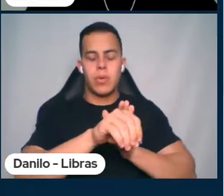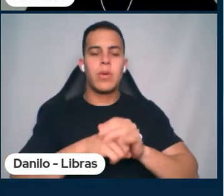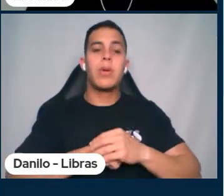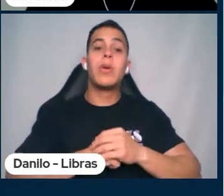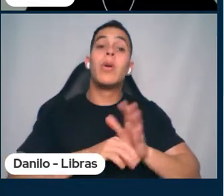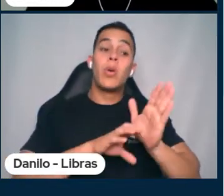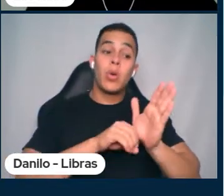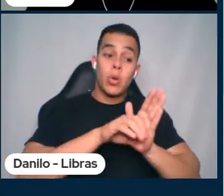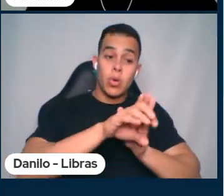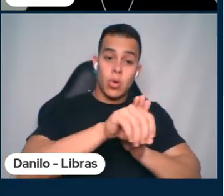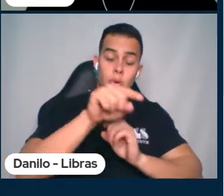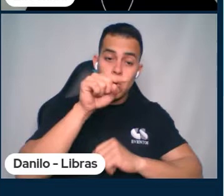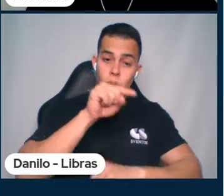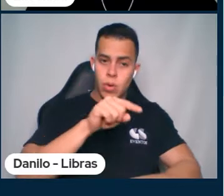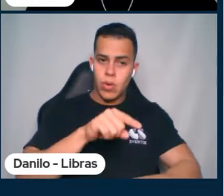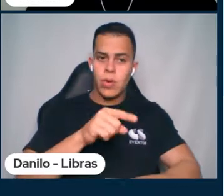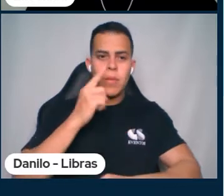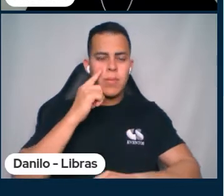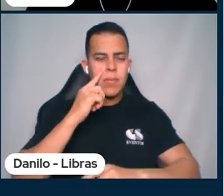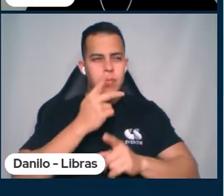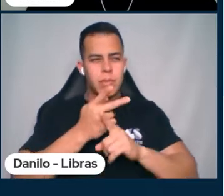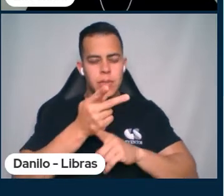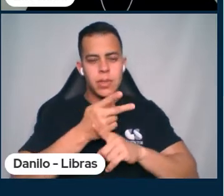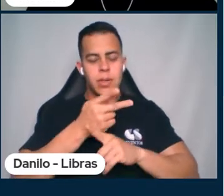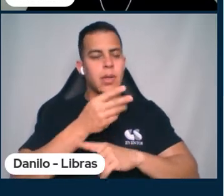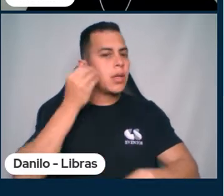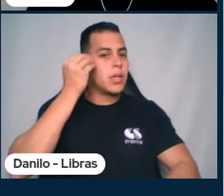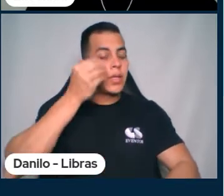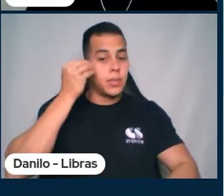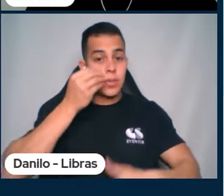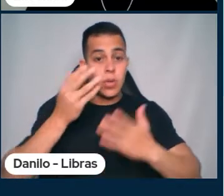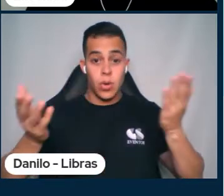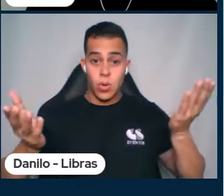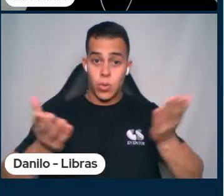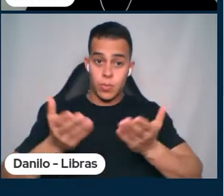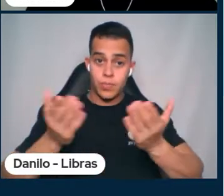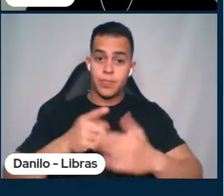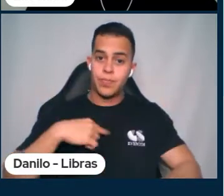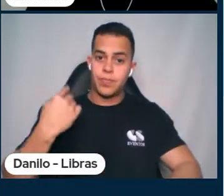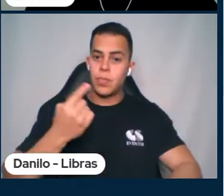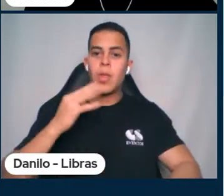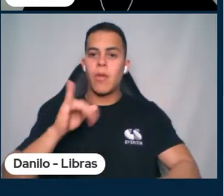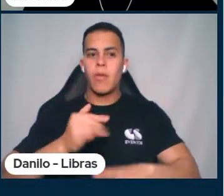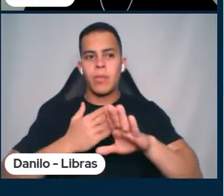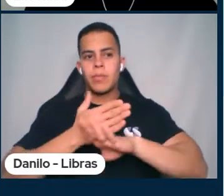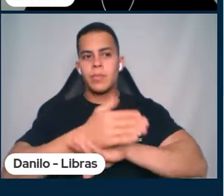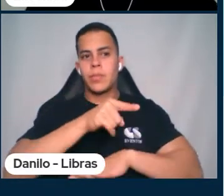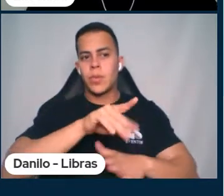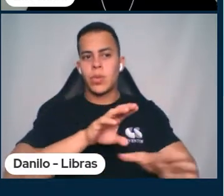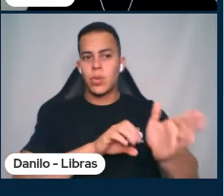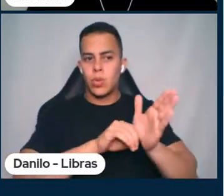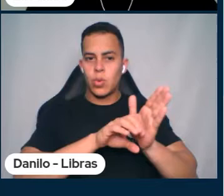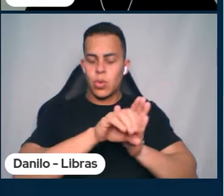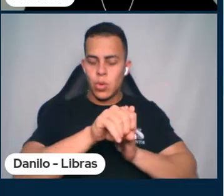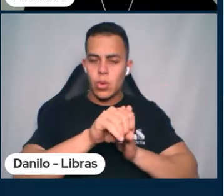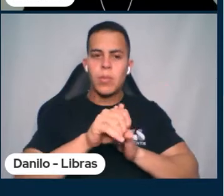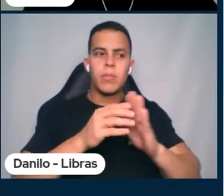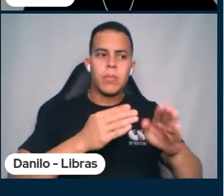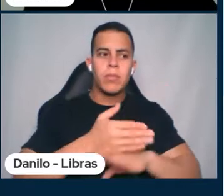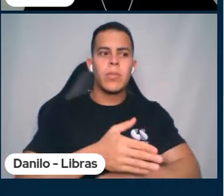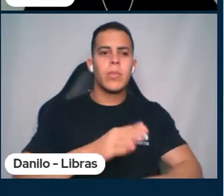this is a classic search result page. We have those different elements that